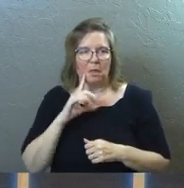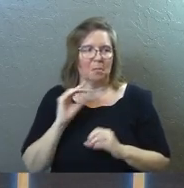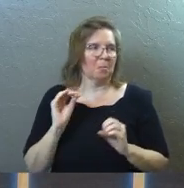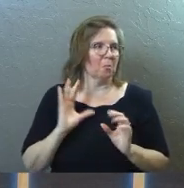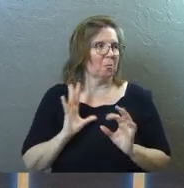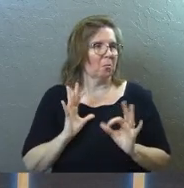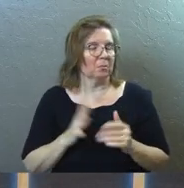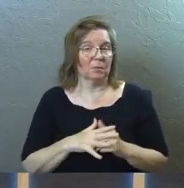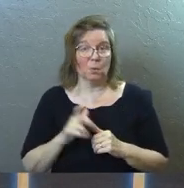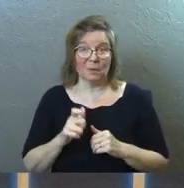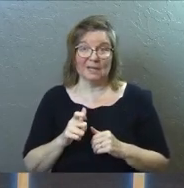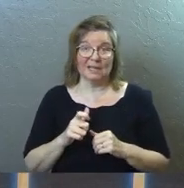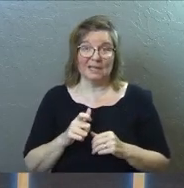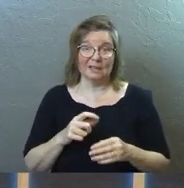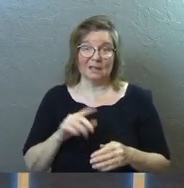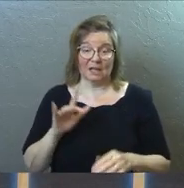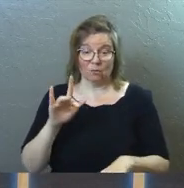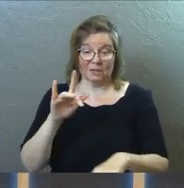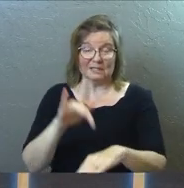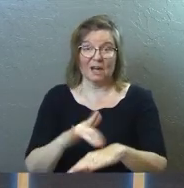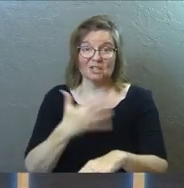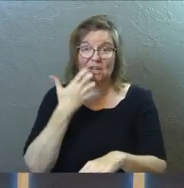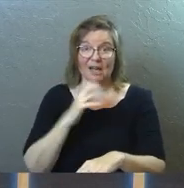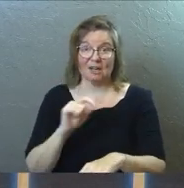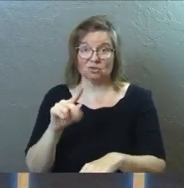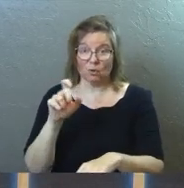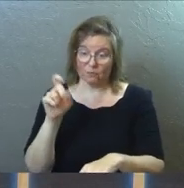And we need the stove to burn us when we touch it, don't we? Yep.